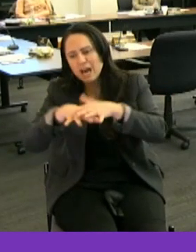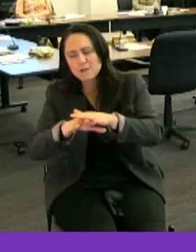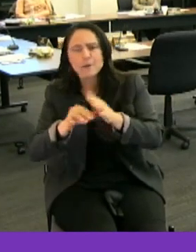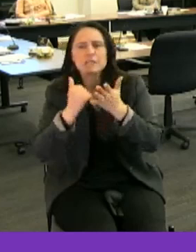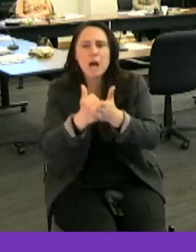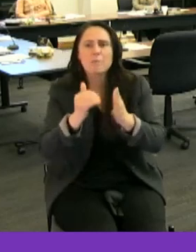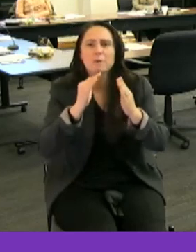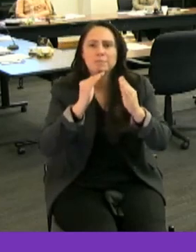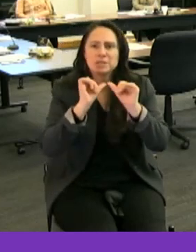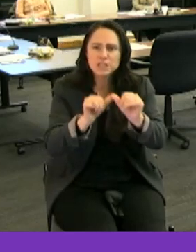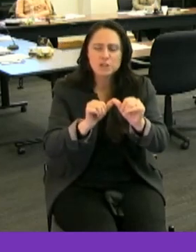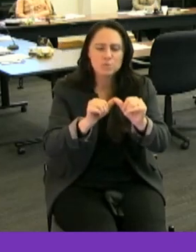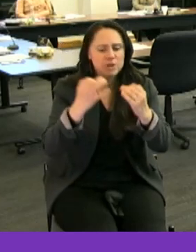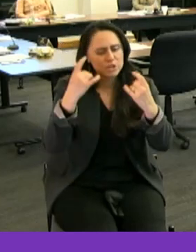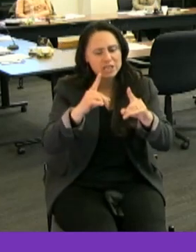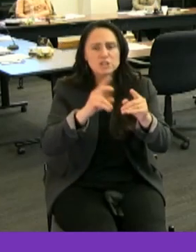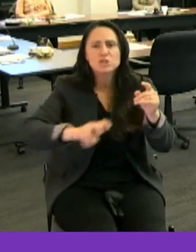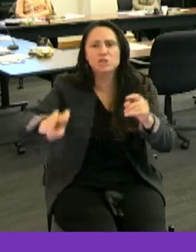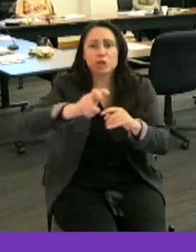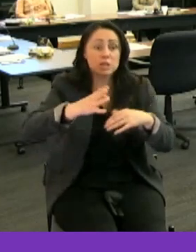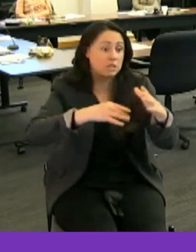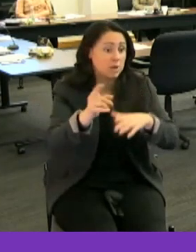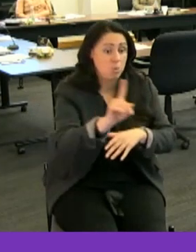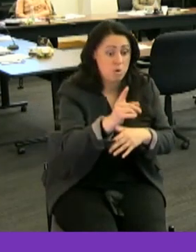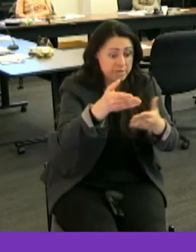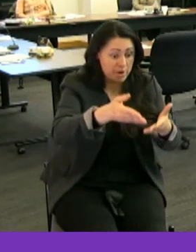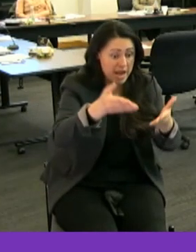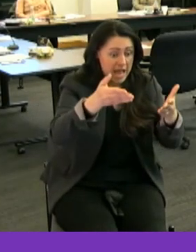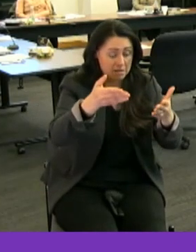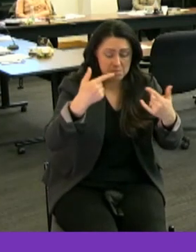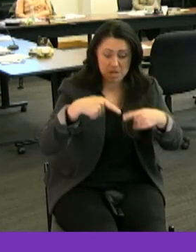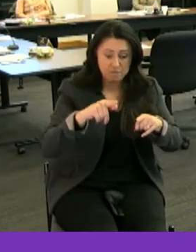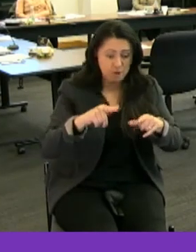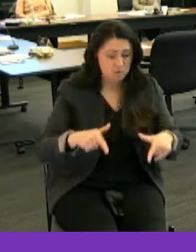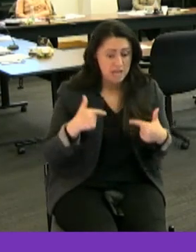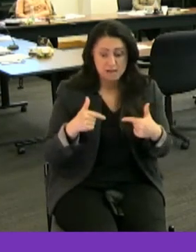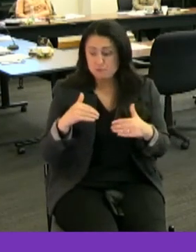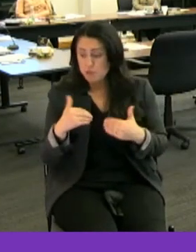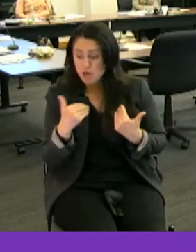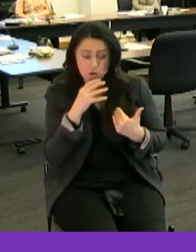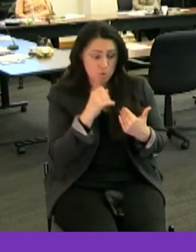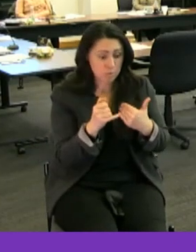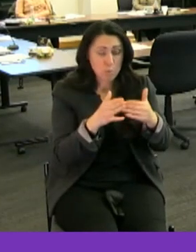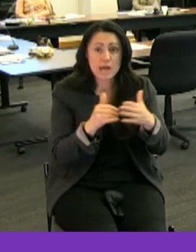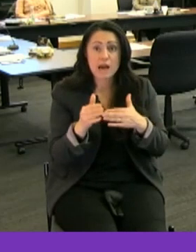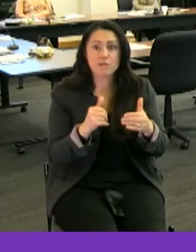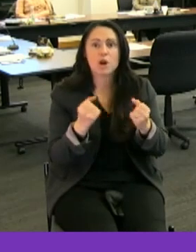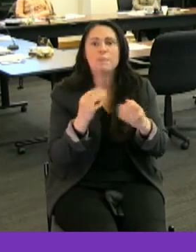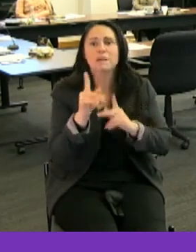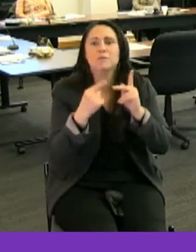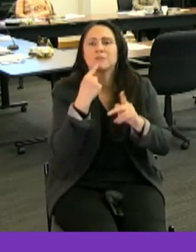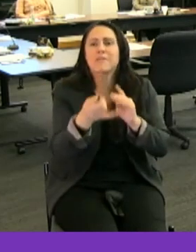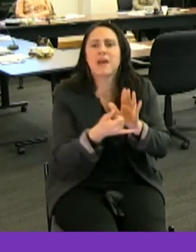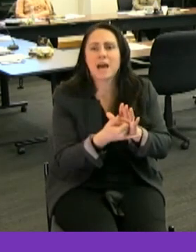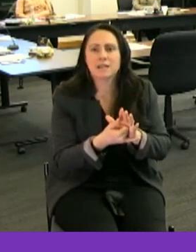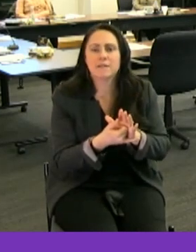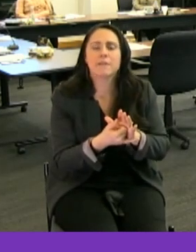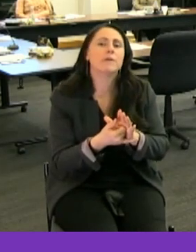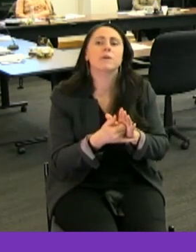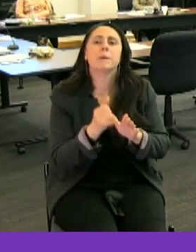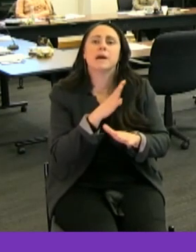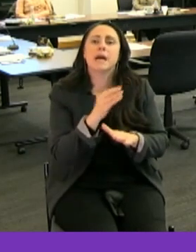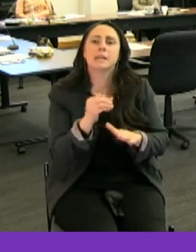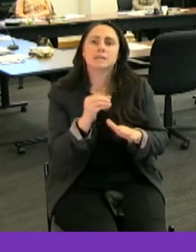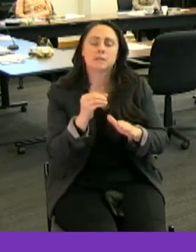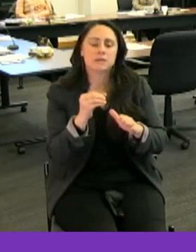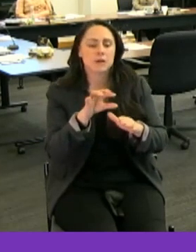their educational journey, no matter where they're at in their life. So a lot of people said that. And another thing